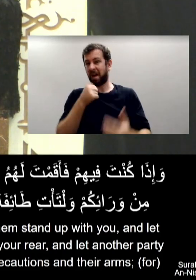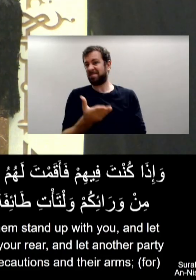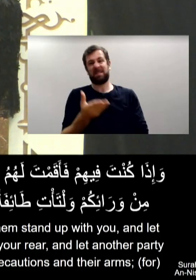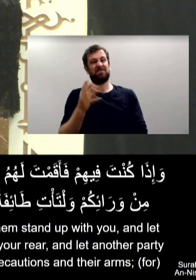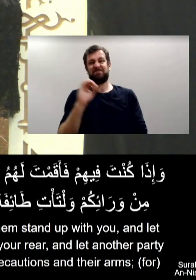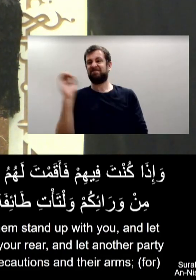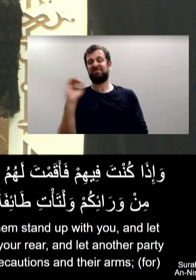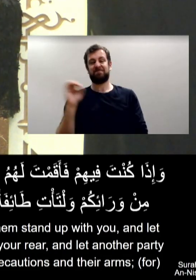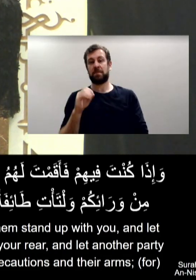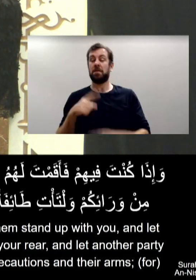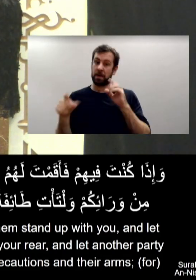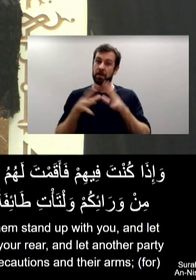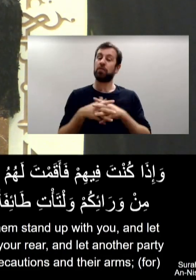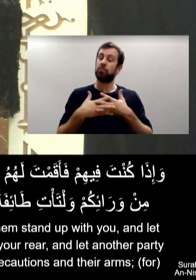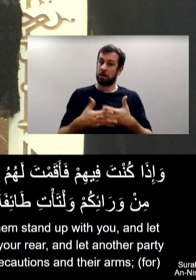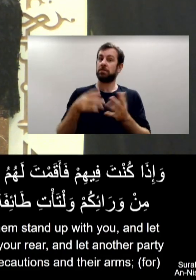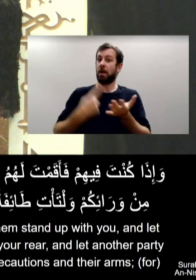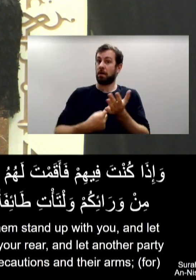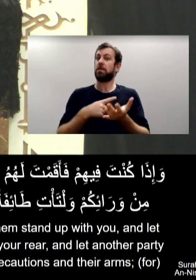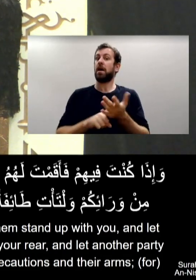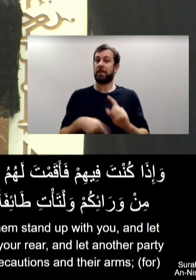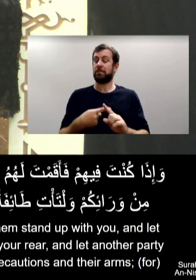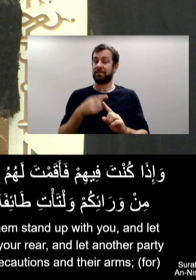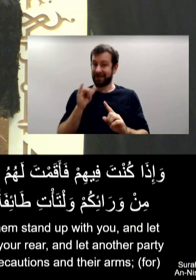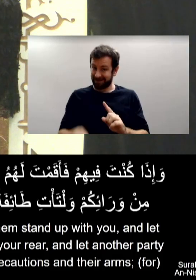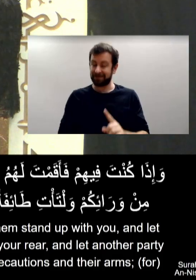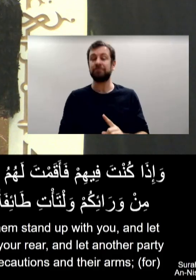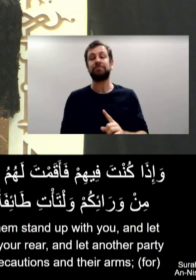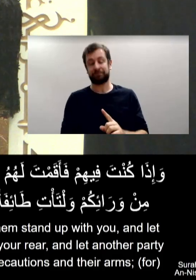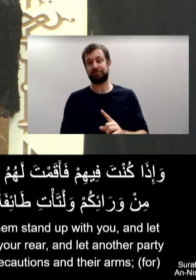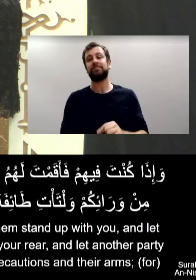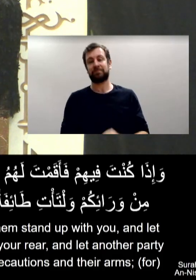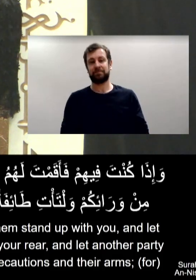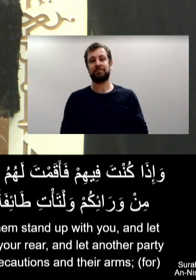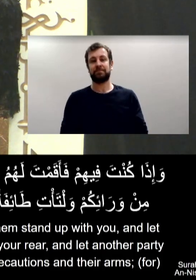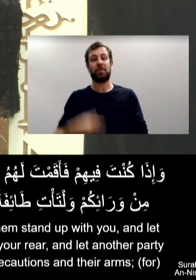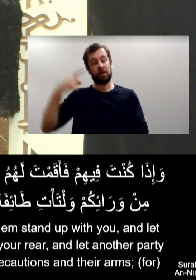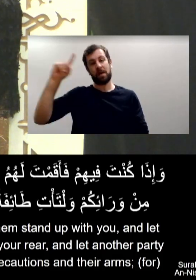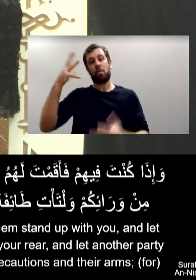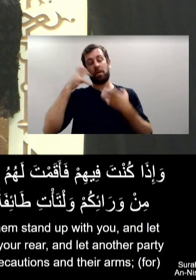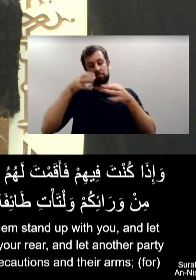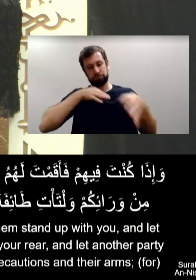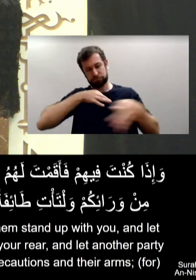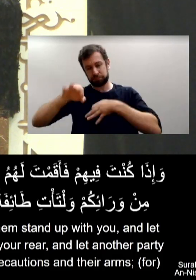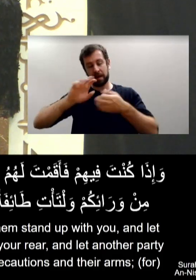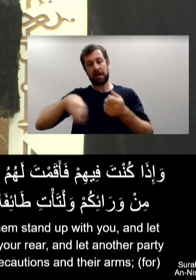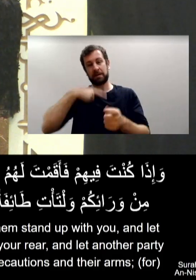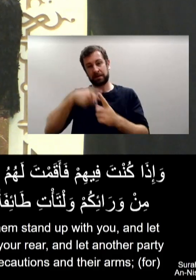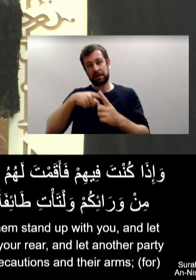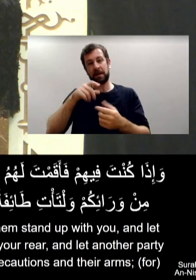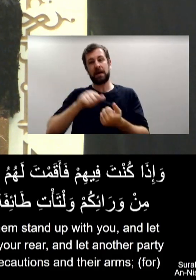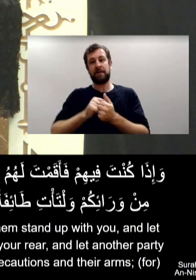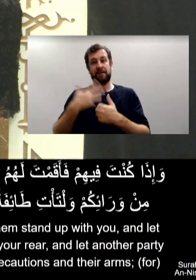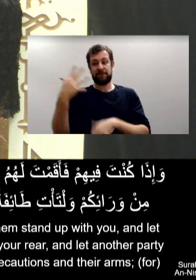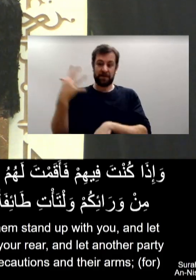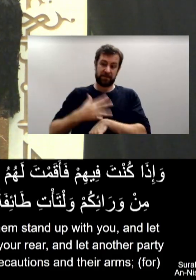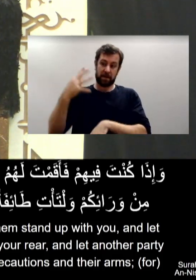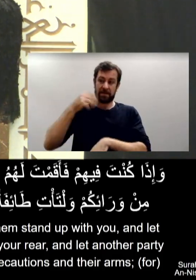But the Quran talks about it. So if Allah subhanahu wa ta'ala wanted to give the details of the 5 daily prayers, he could have